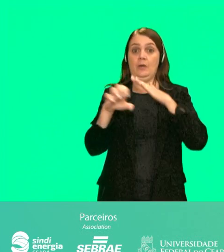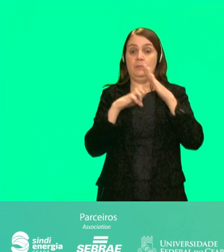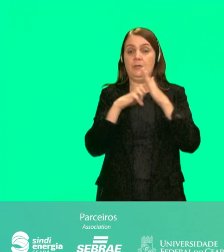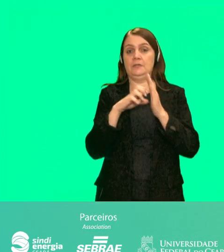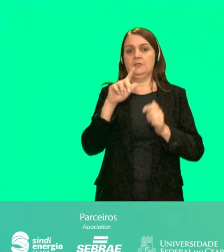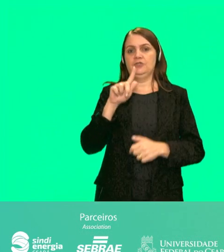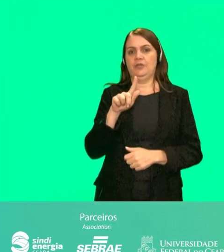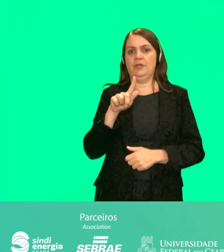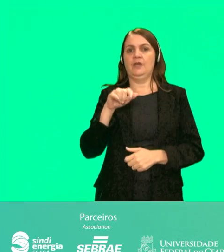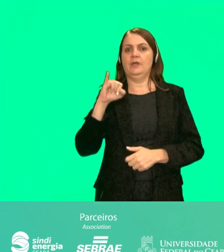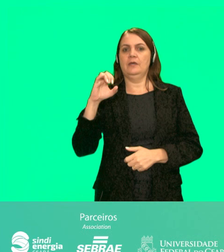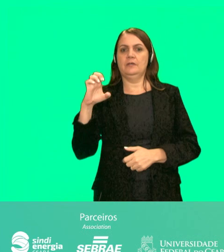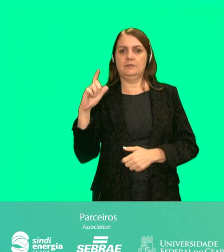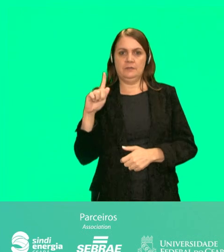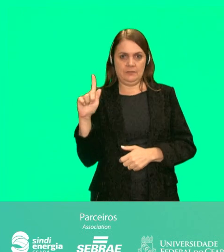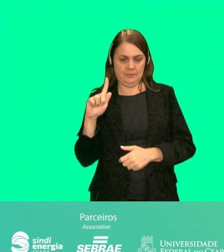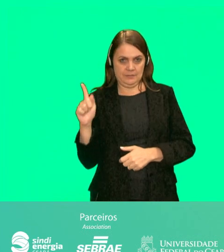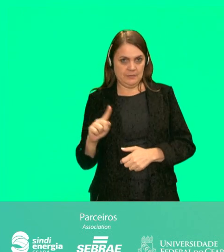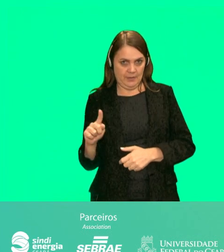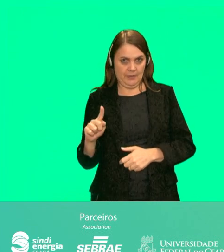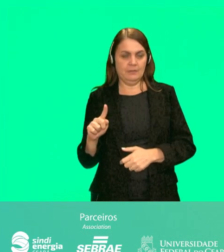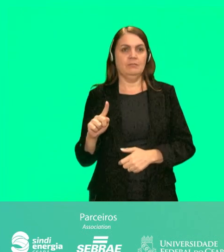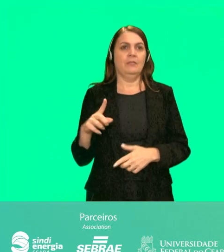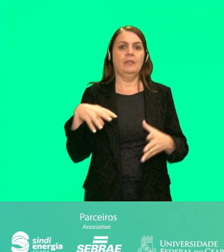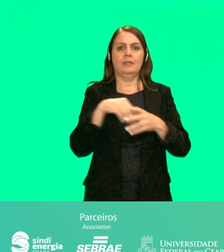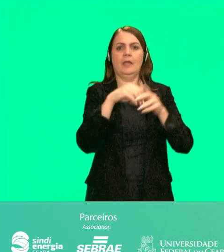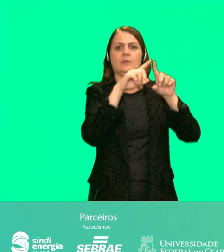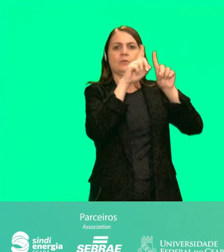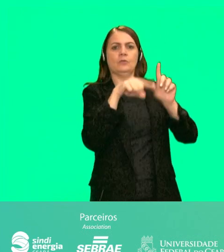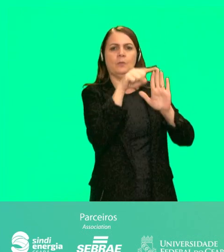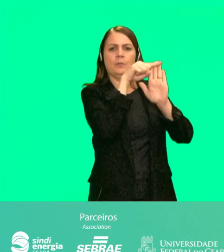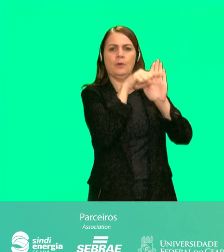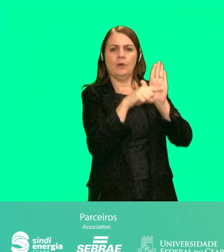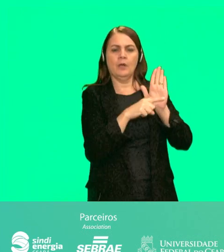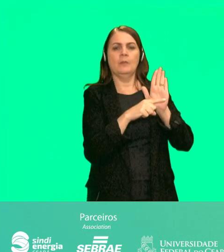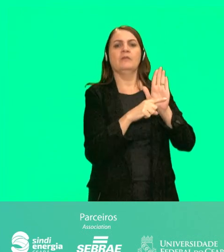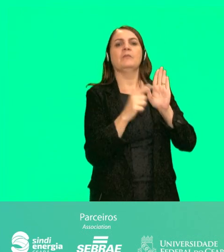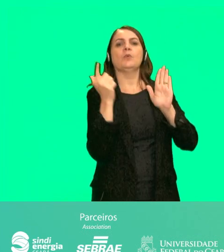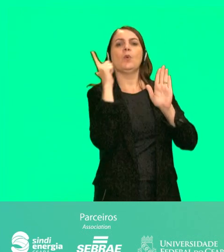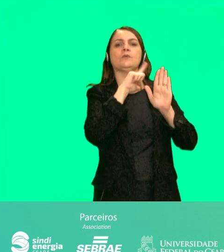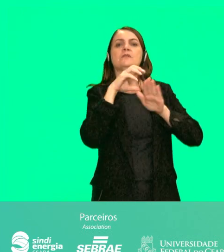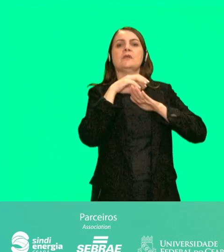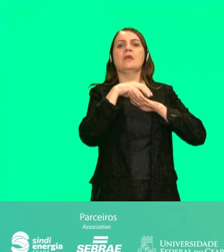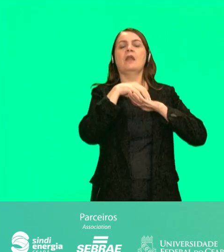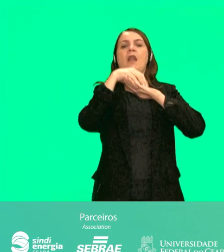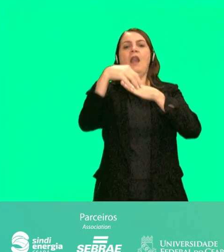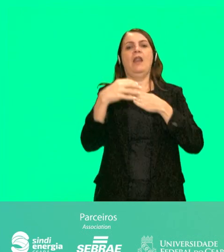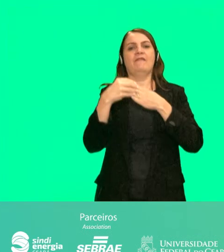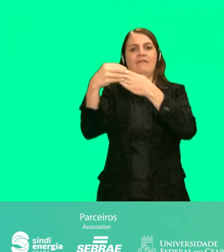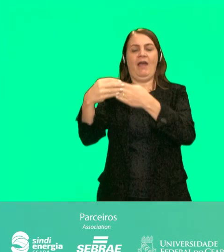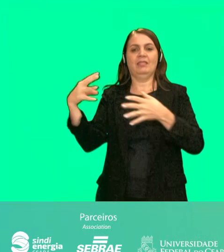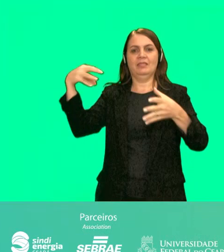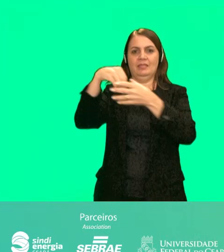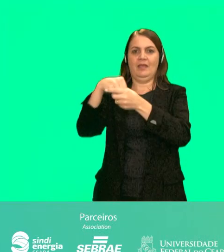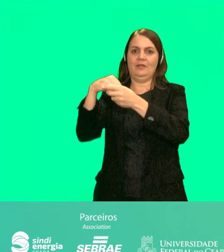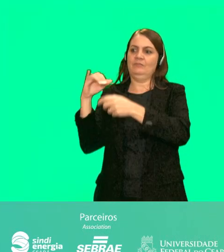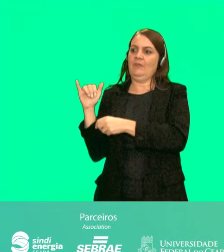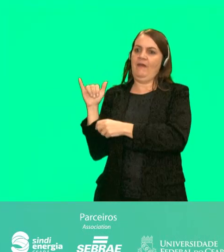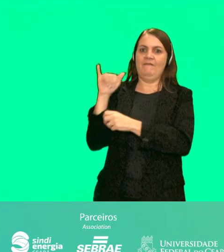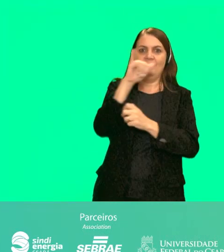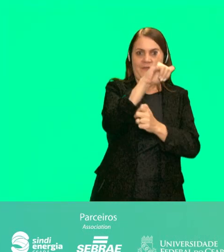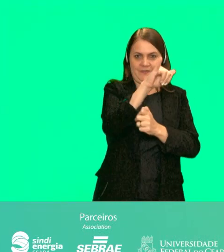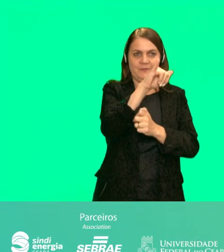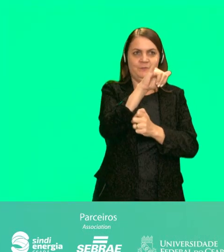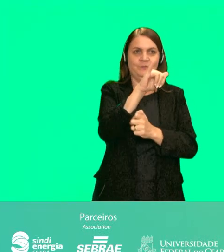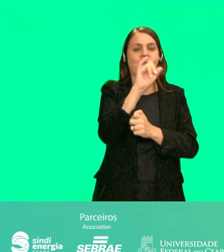programa ProQR, a gente or vai step levar up this esse diesel diesel até for a fase de avaliação SAF também na unidade piloto. utilizations. Que That's been a dream o of nosso us